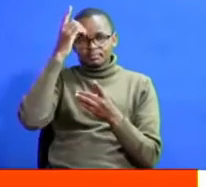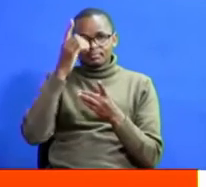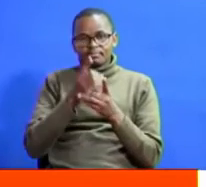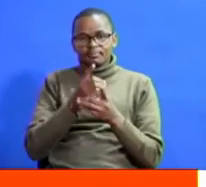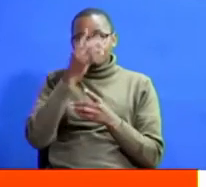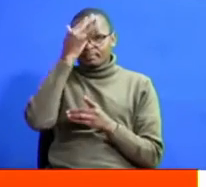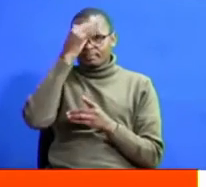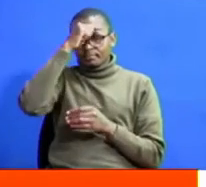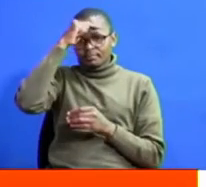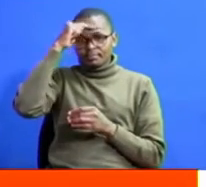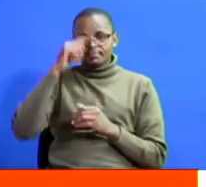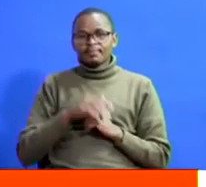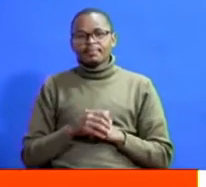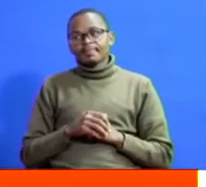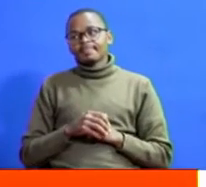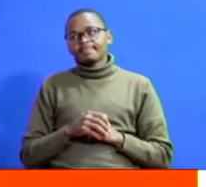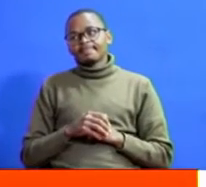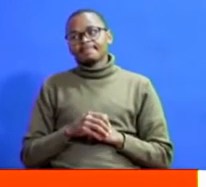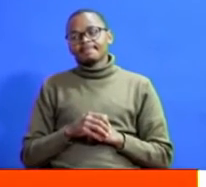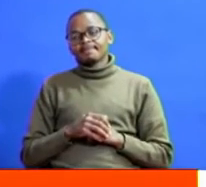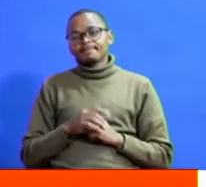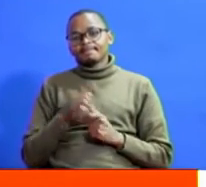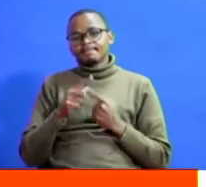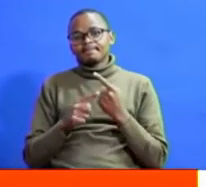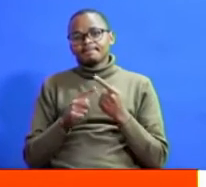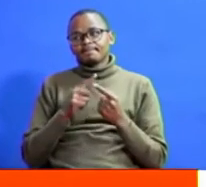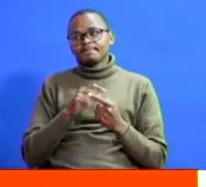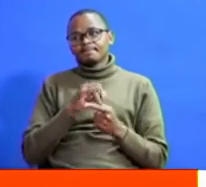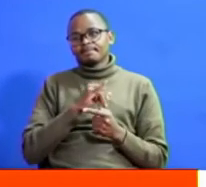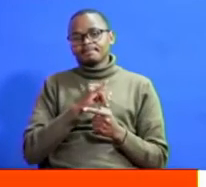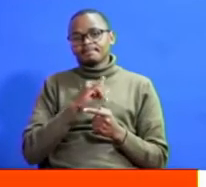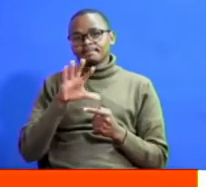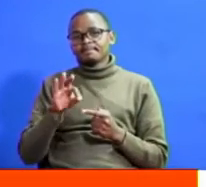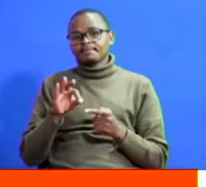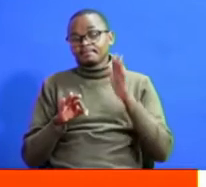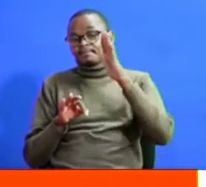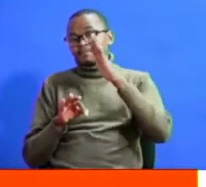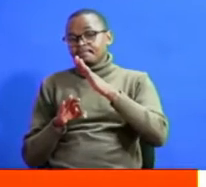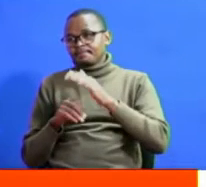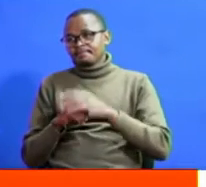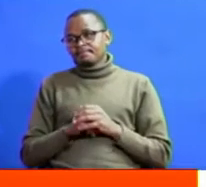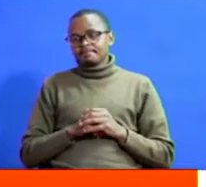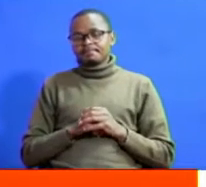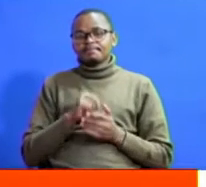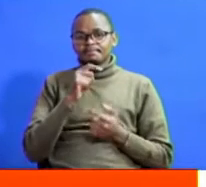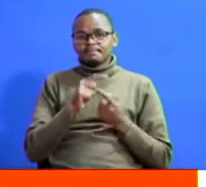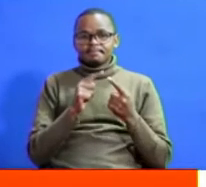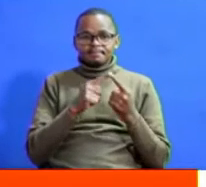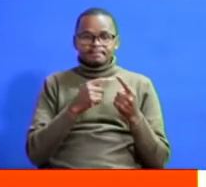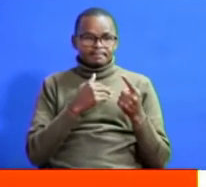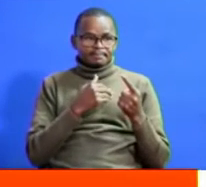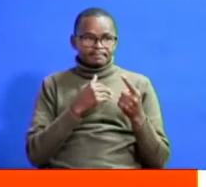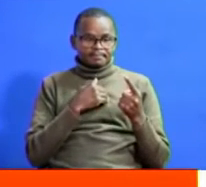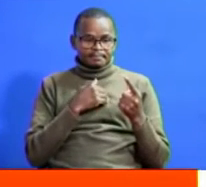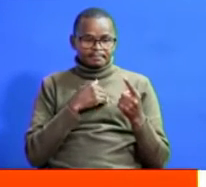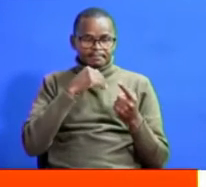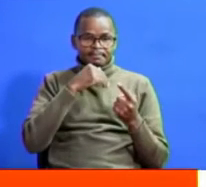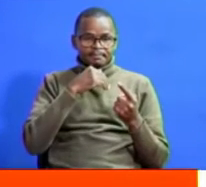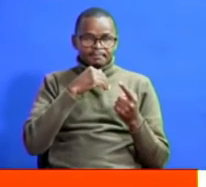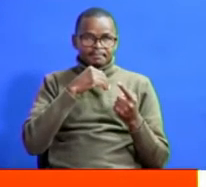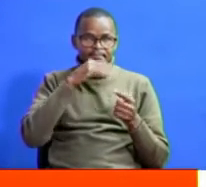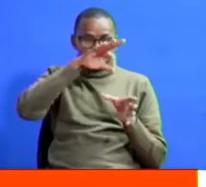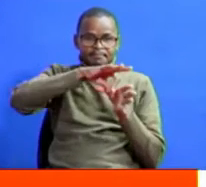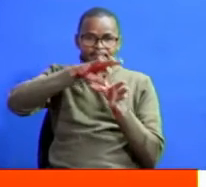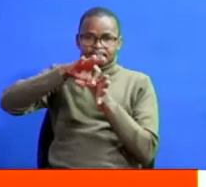Why? Because maybe I can take you back. When we were having the primaries,